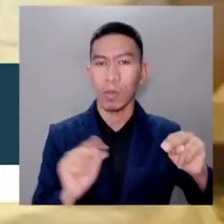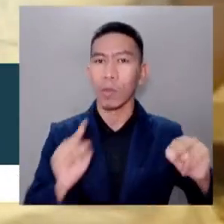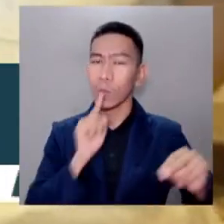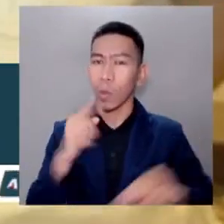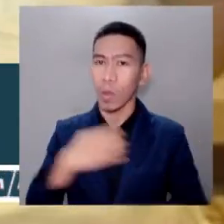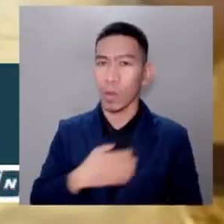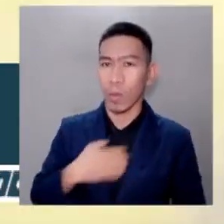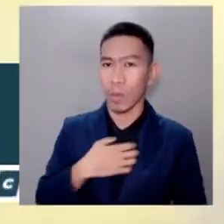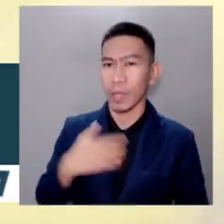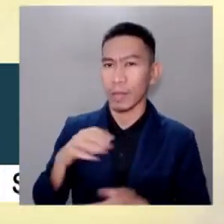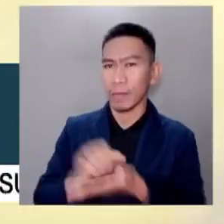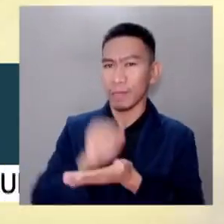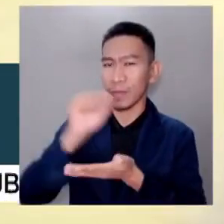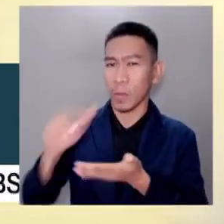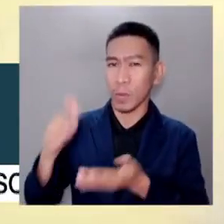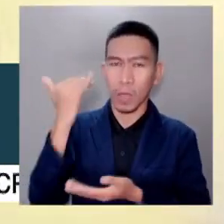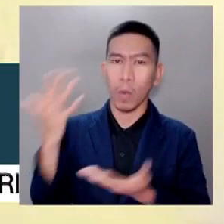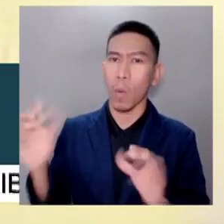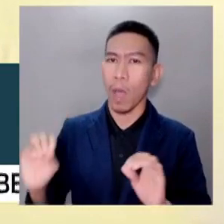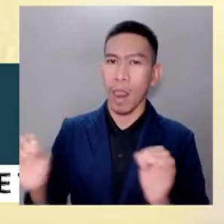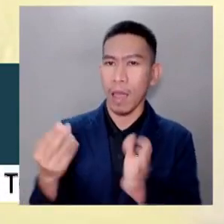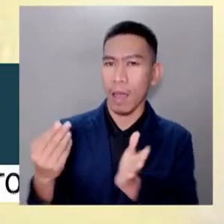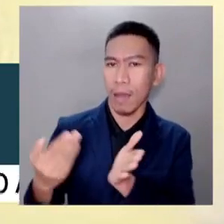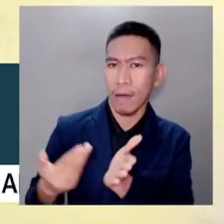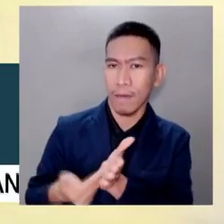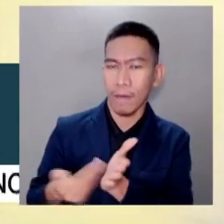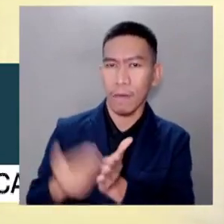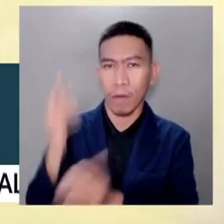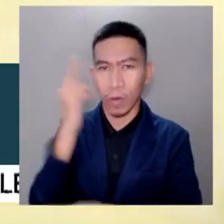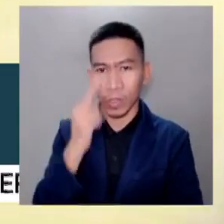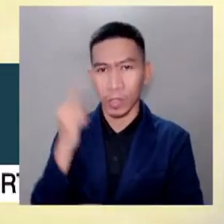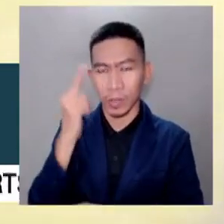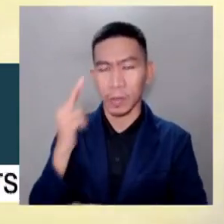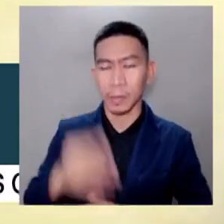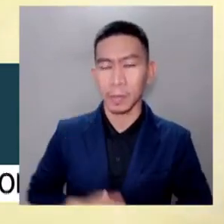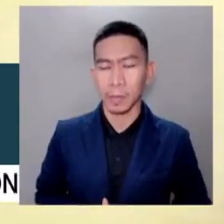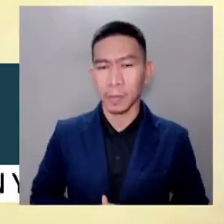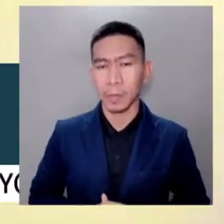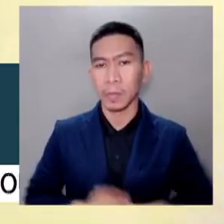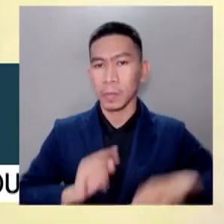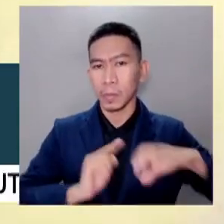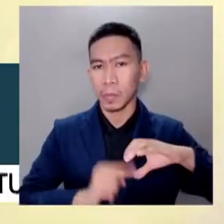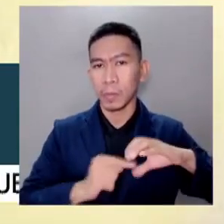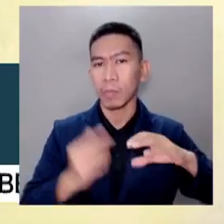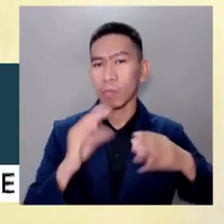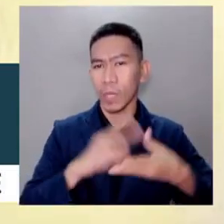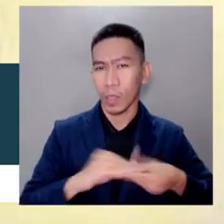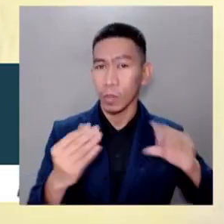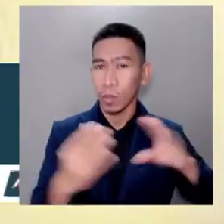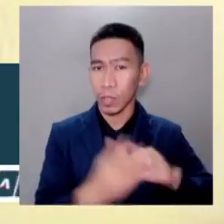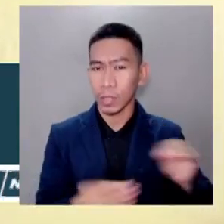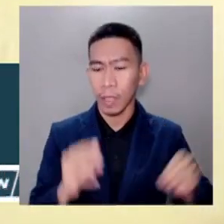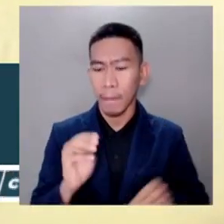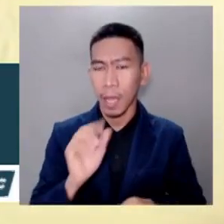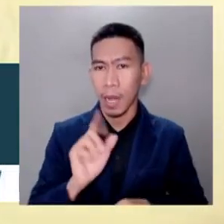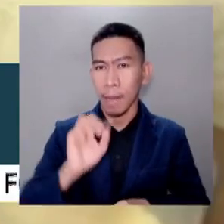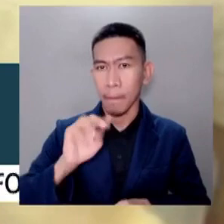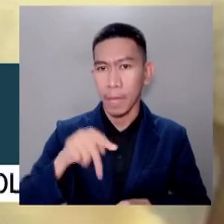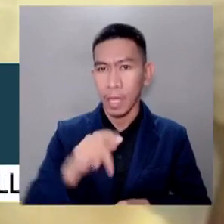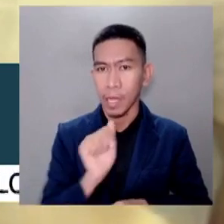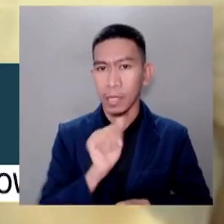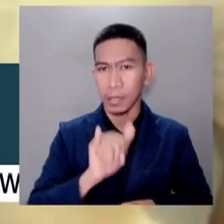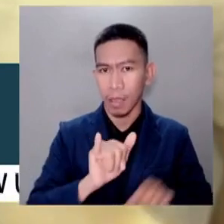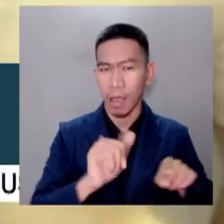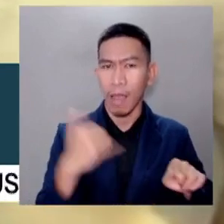to lack of probable cause. Oy earlier claimed ABS-CBN stories on the Malampaya deal, which quoted the graft complaint against